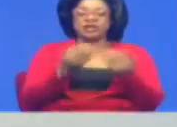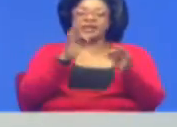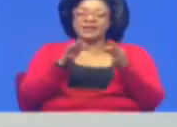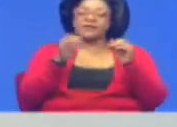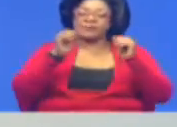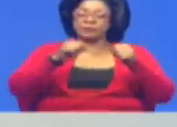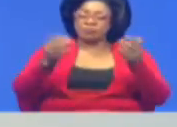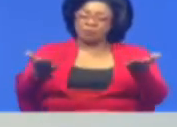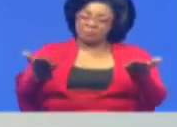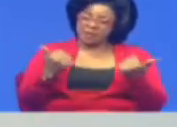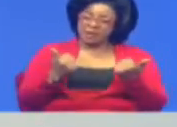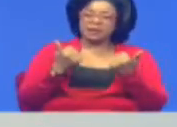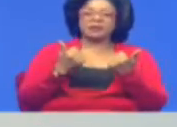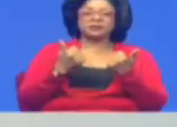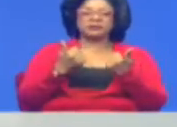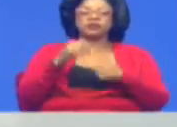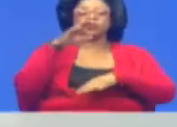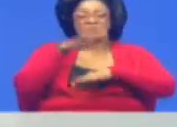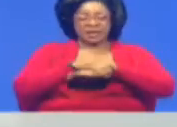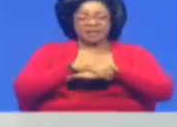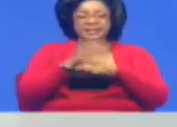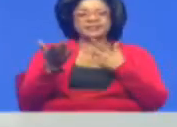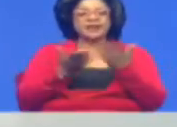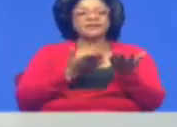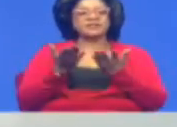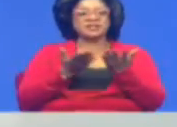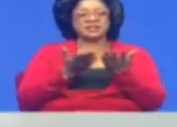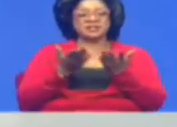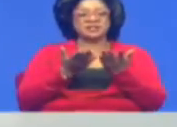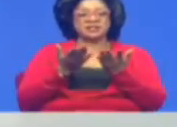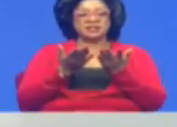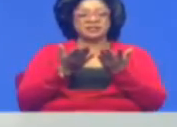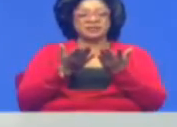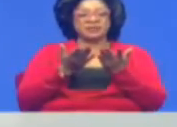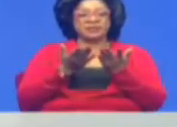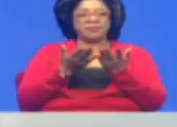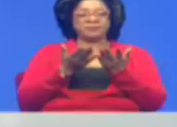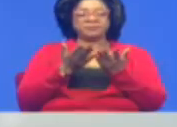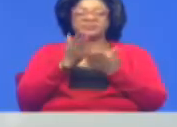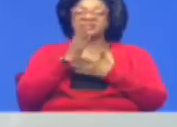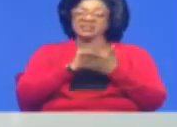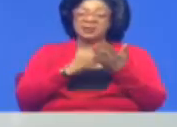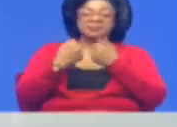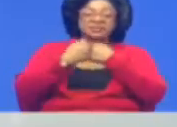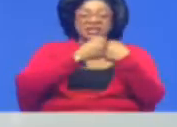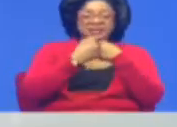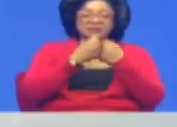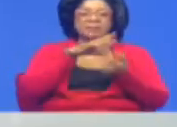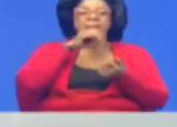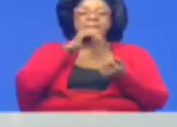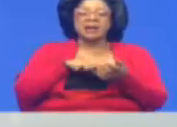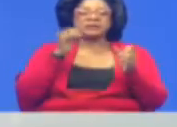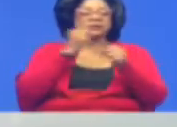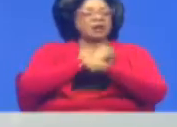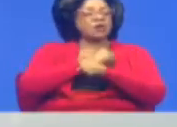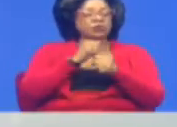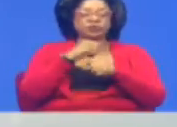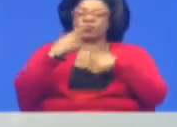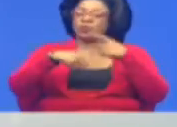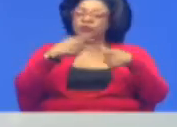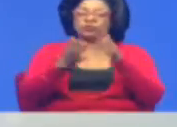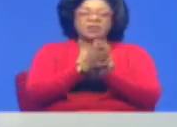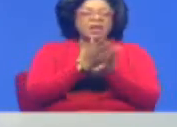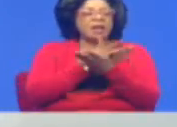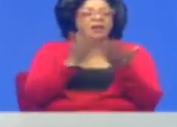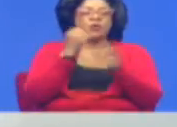watoto ili wapate msaada. So one challenge is that these parents cannot go out to do any business or to be in full-time